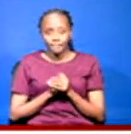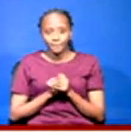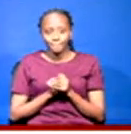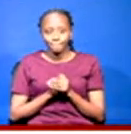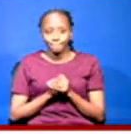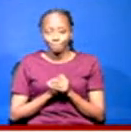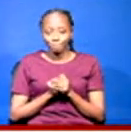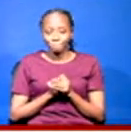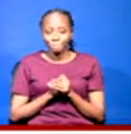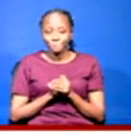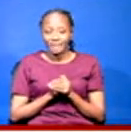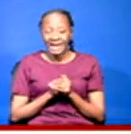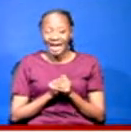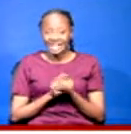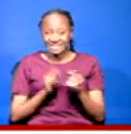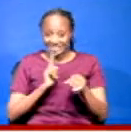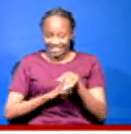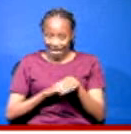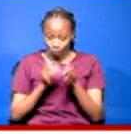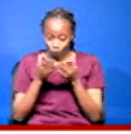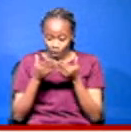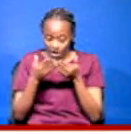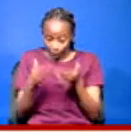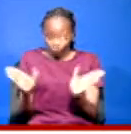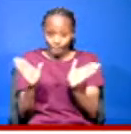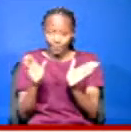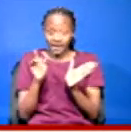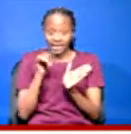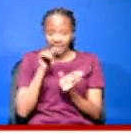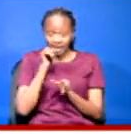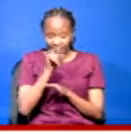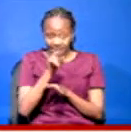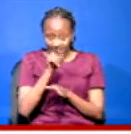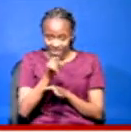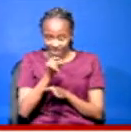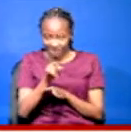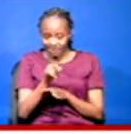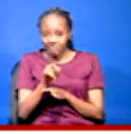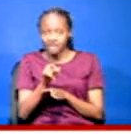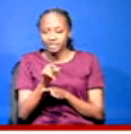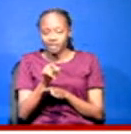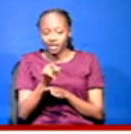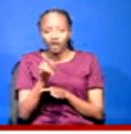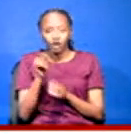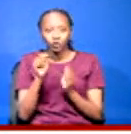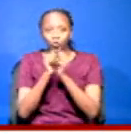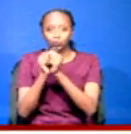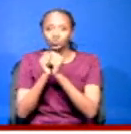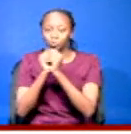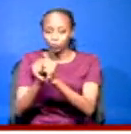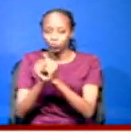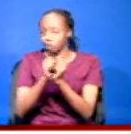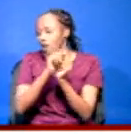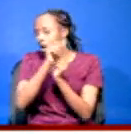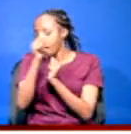as we open this, we are opening it in conjunction with a number of other events that have happened